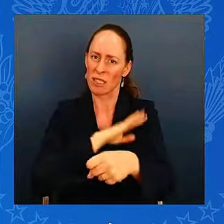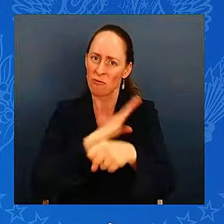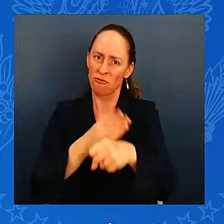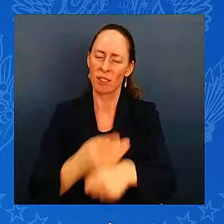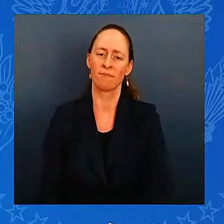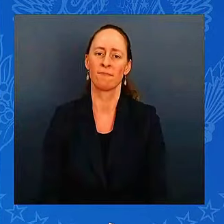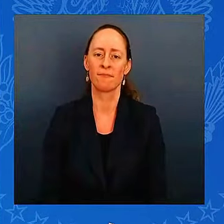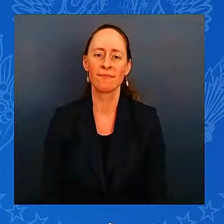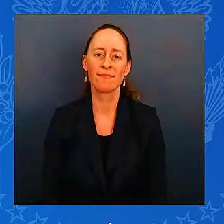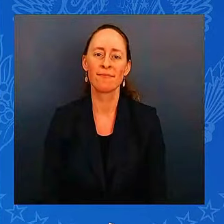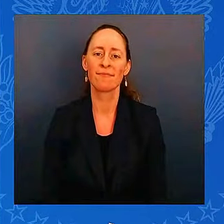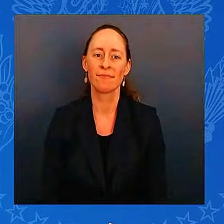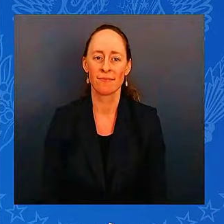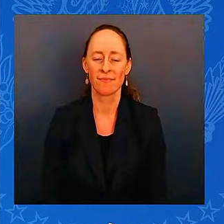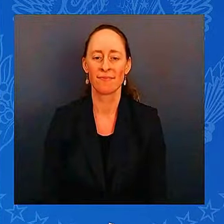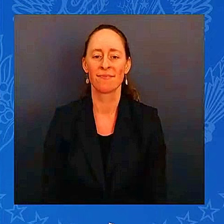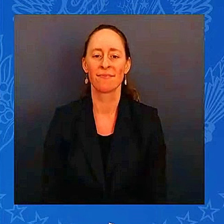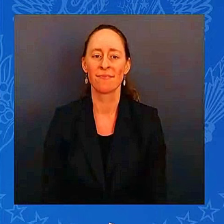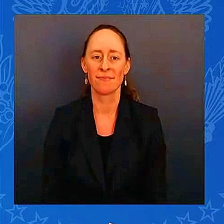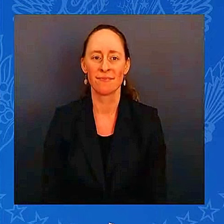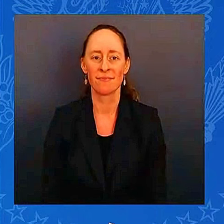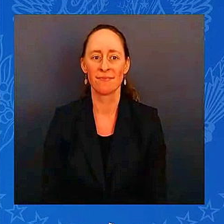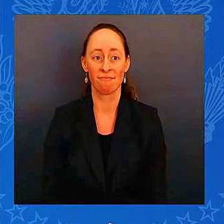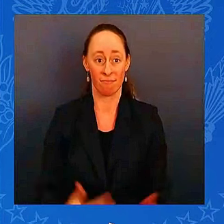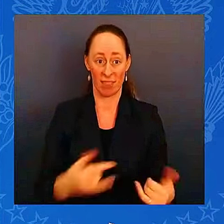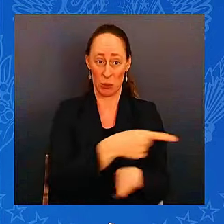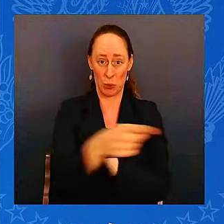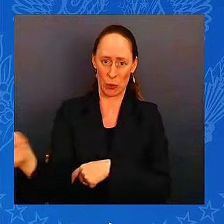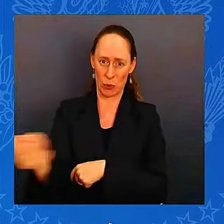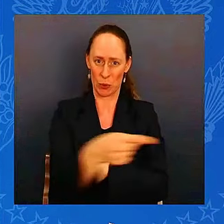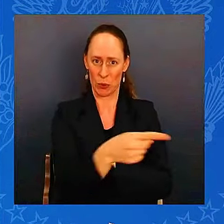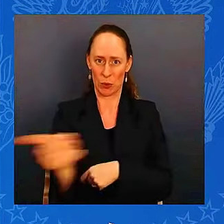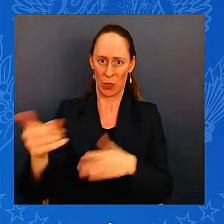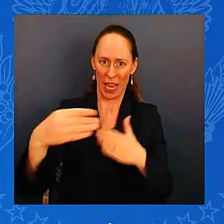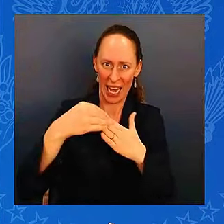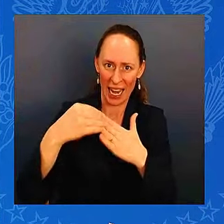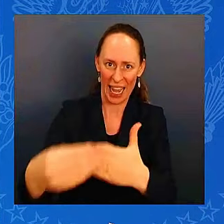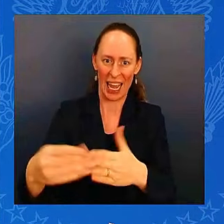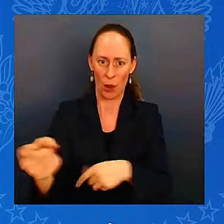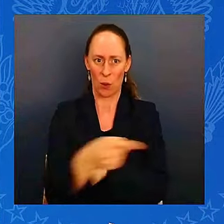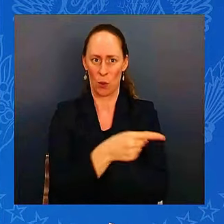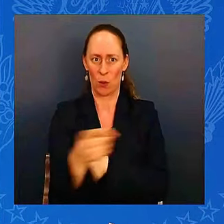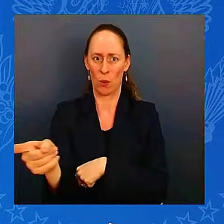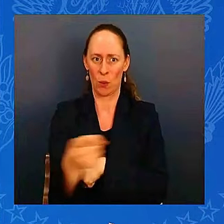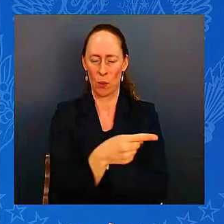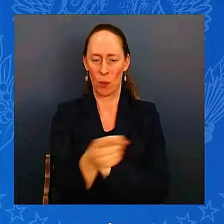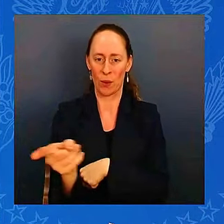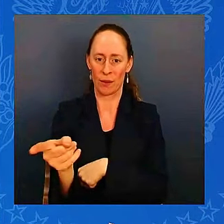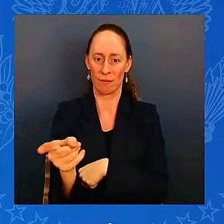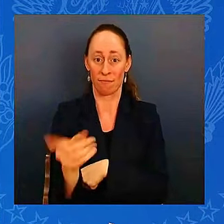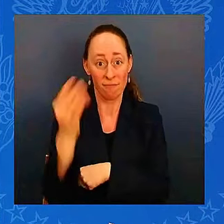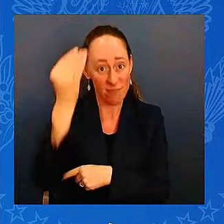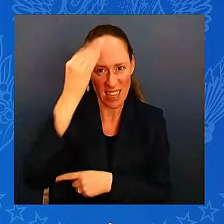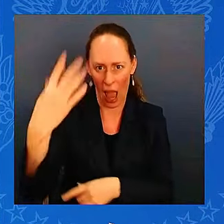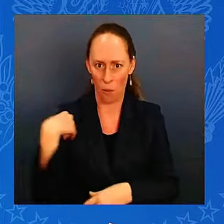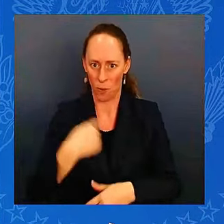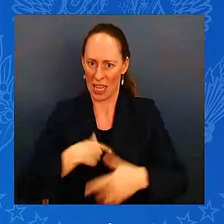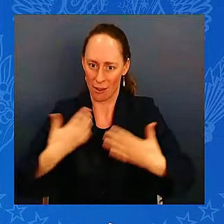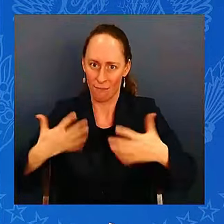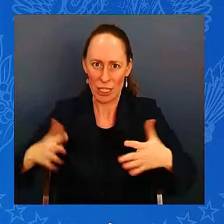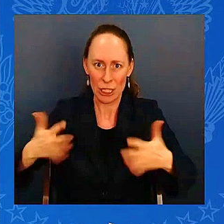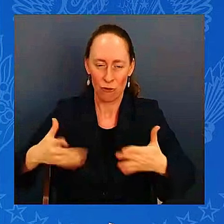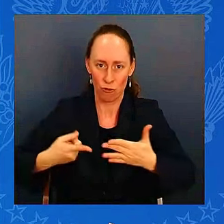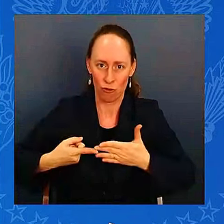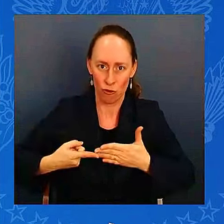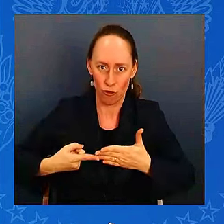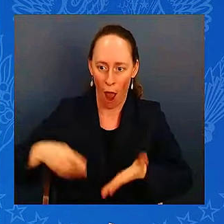And you all are the leaders of that. You're the ones. We're just getting started. In the face of the dangerous and deadly impacts of climate change, we're